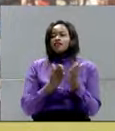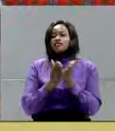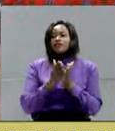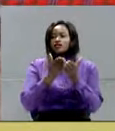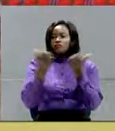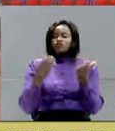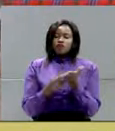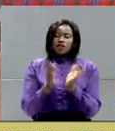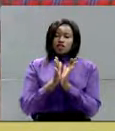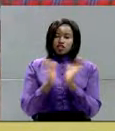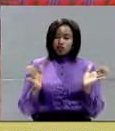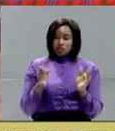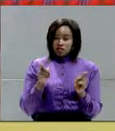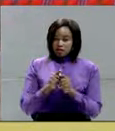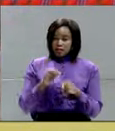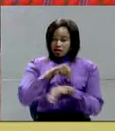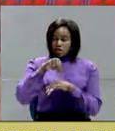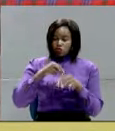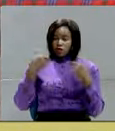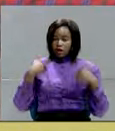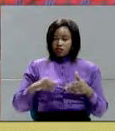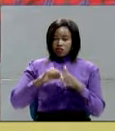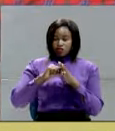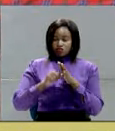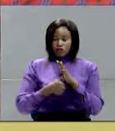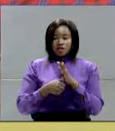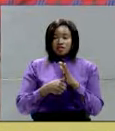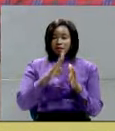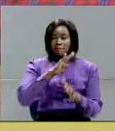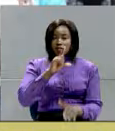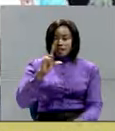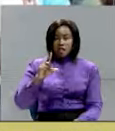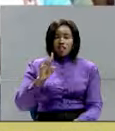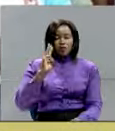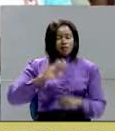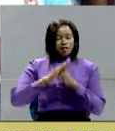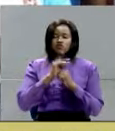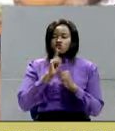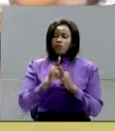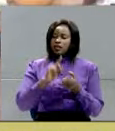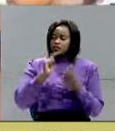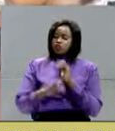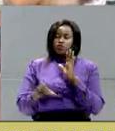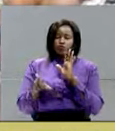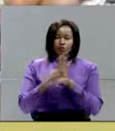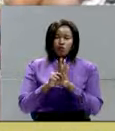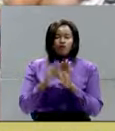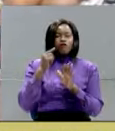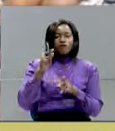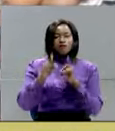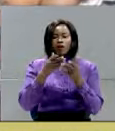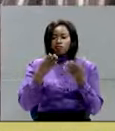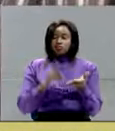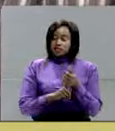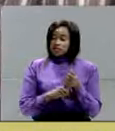country and to ensure the National Health Insurance Bill is enacted into law for the good of the public. She cautioned Ugandans against HIV